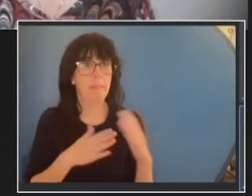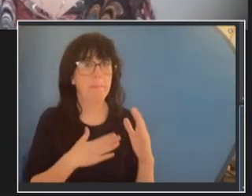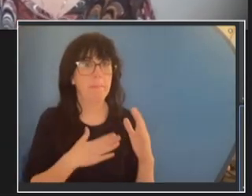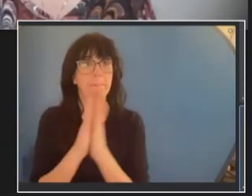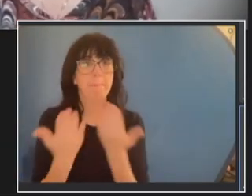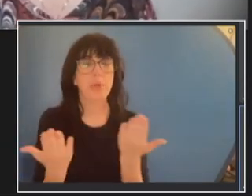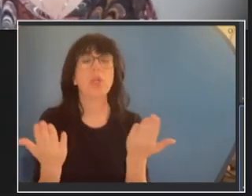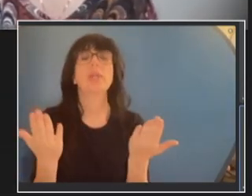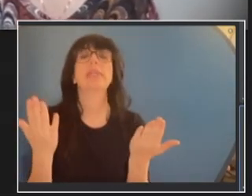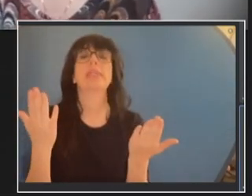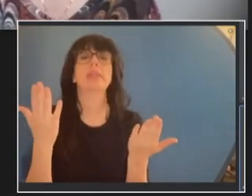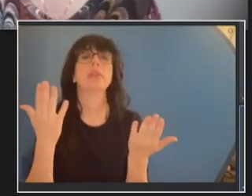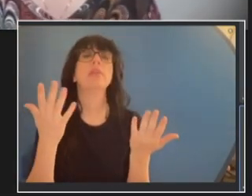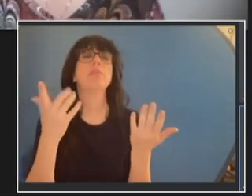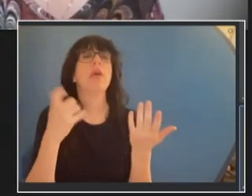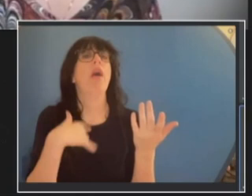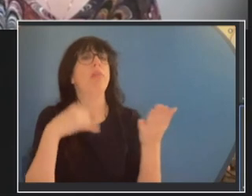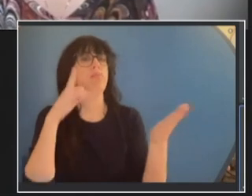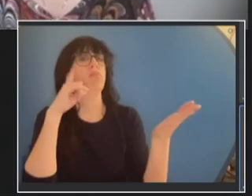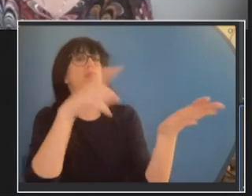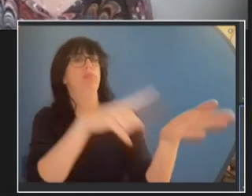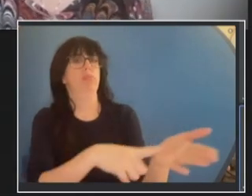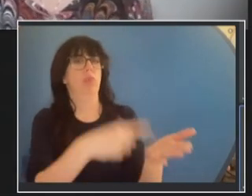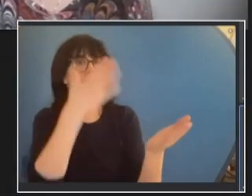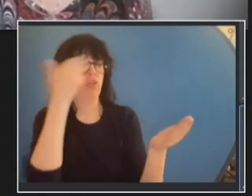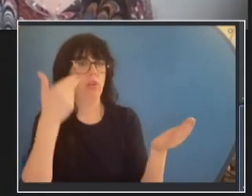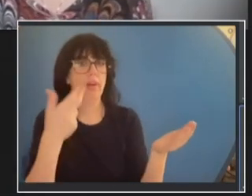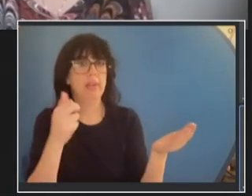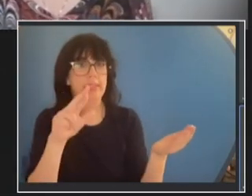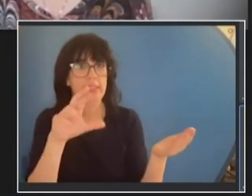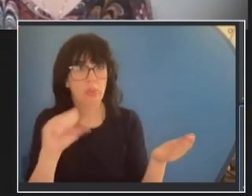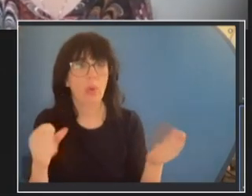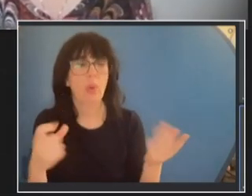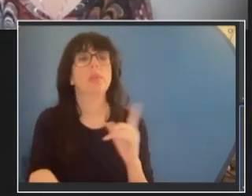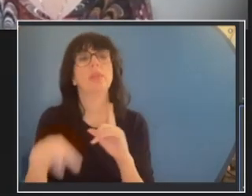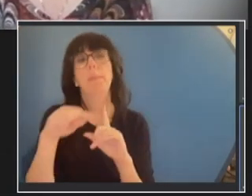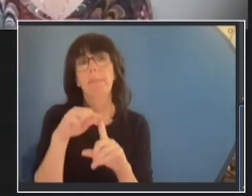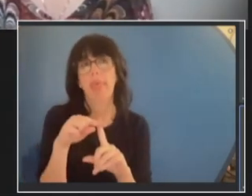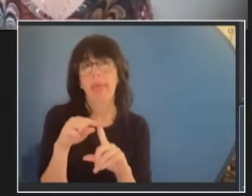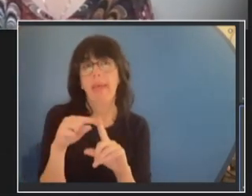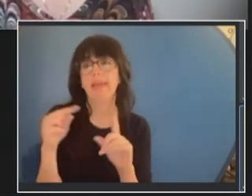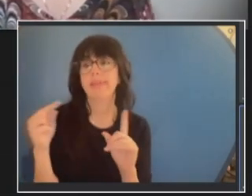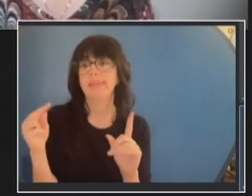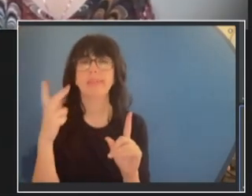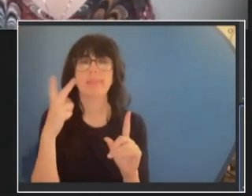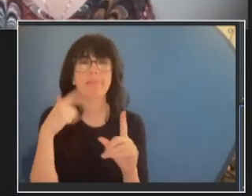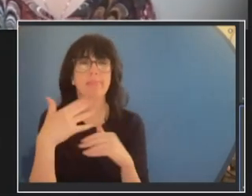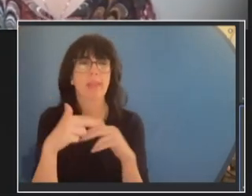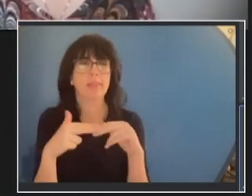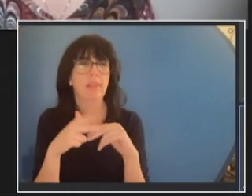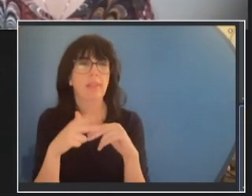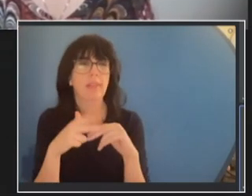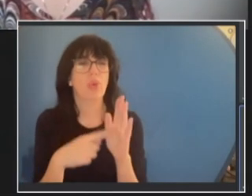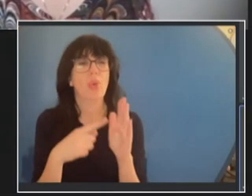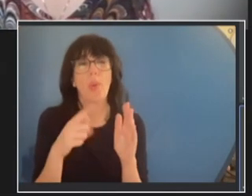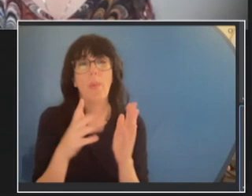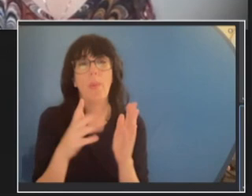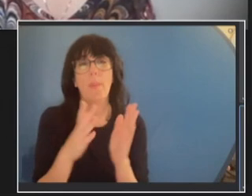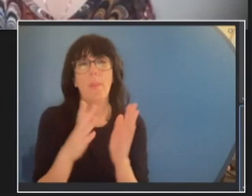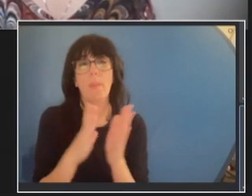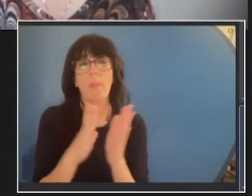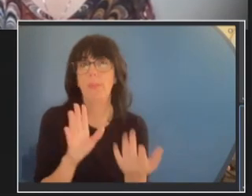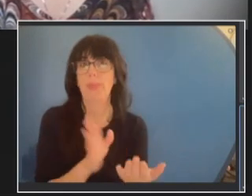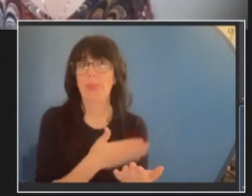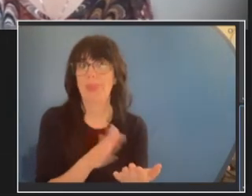and forgotten heroes. The next slide shows some of my books that are about music. I really love